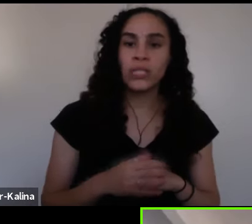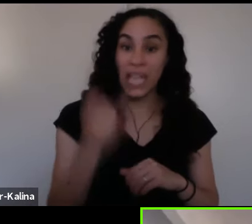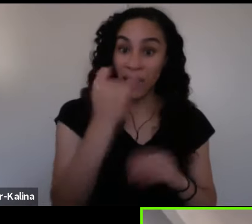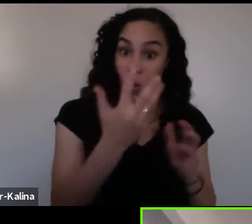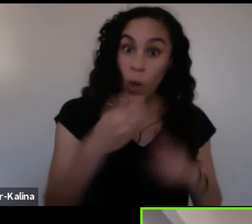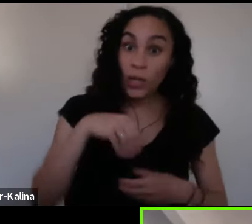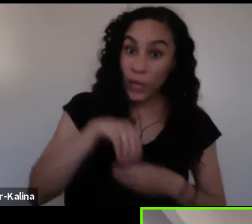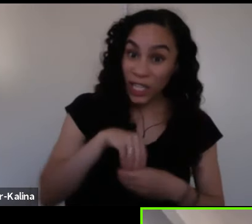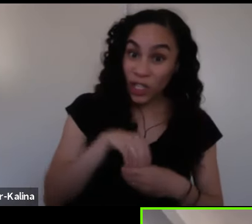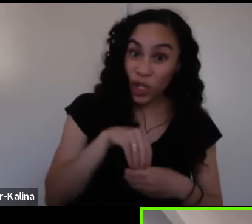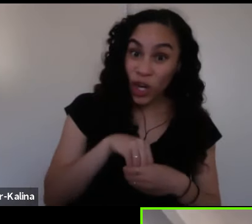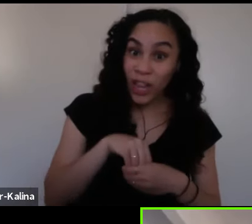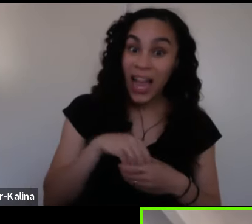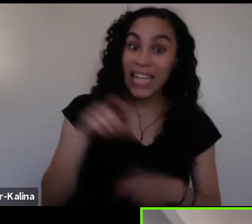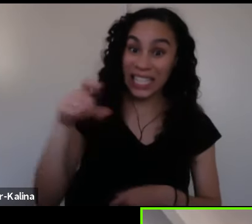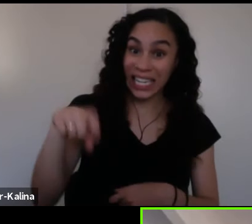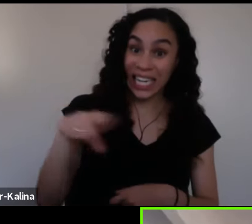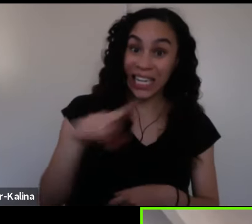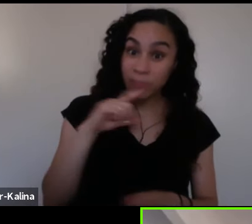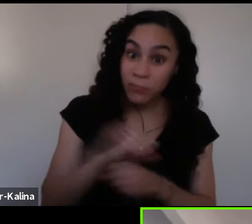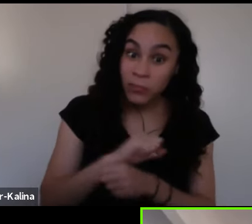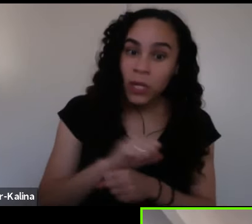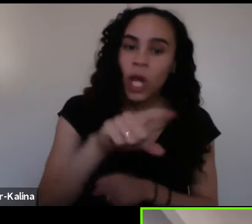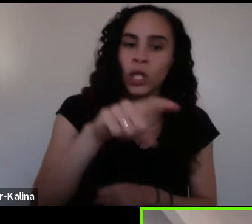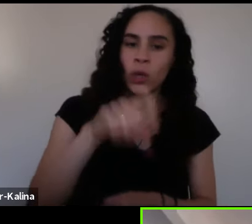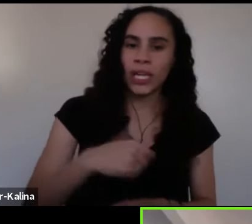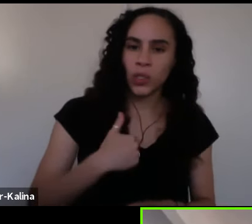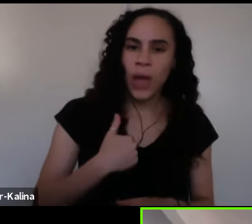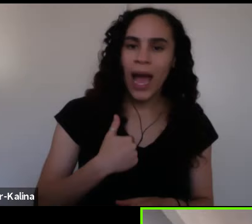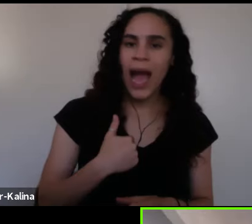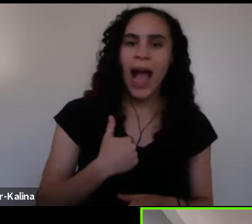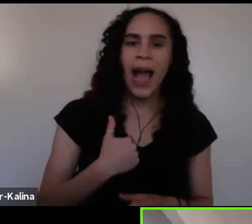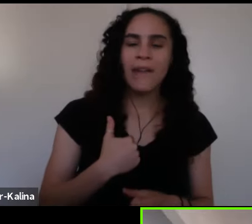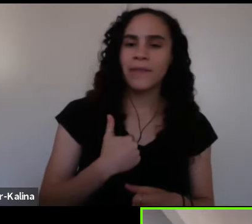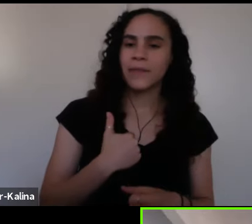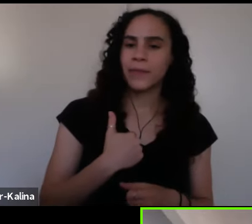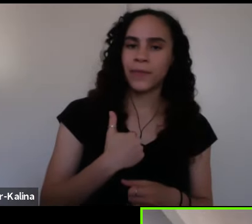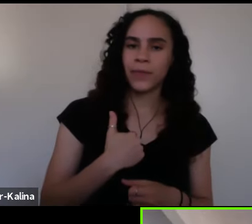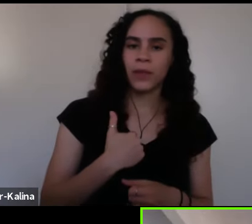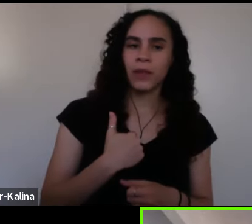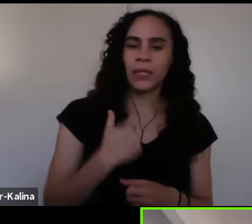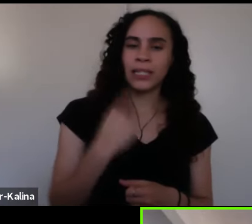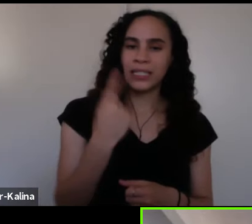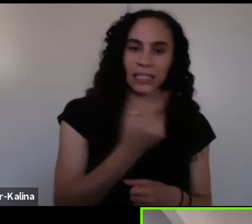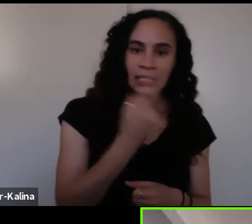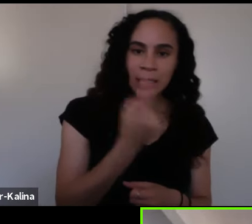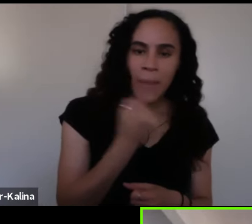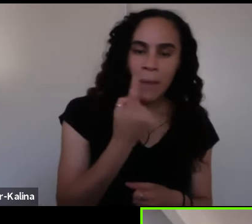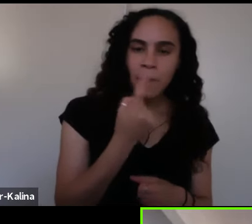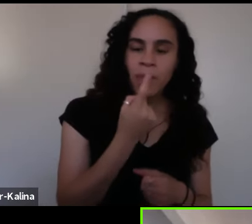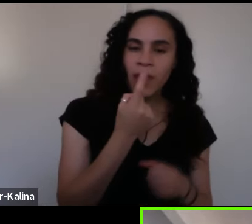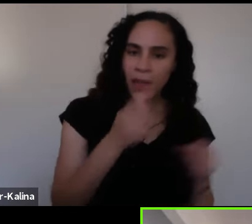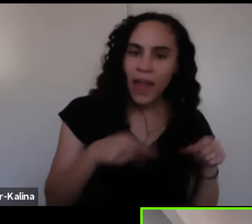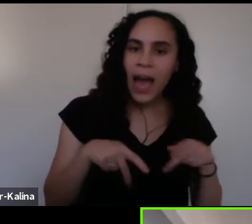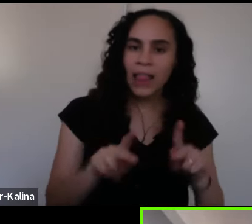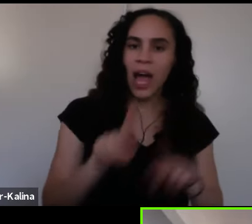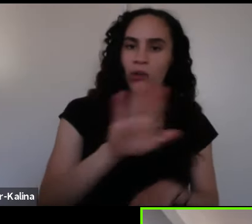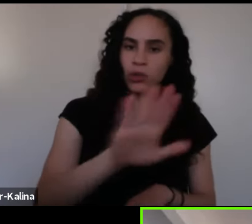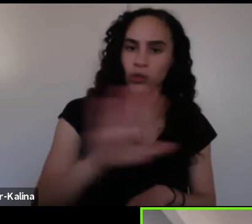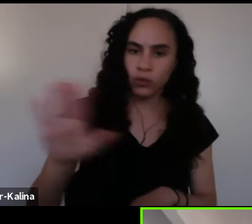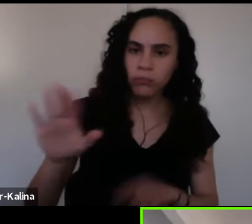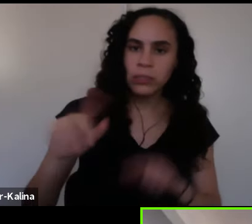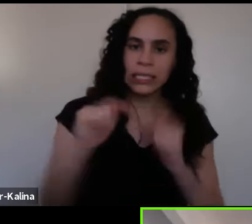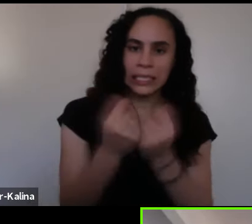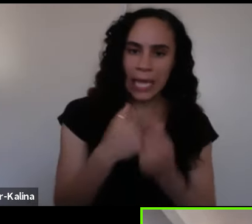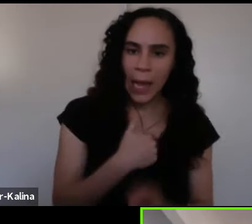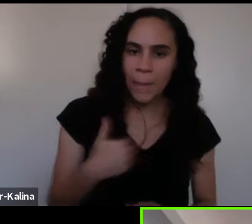this, then you need to have a vehicle where your team members will speak up and where your team members will say